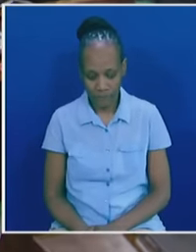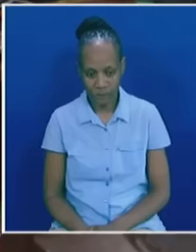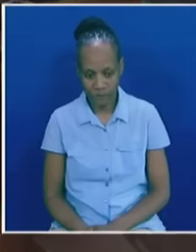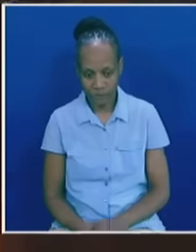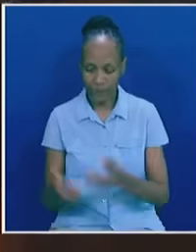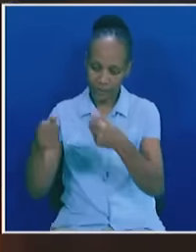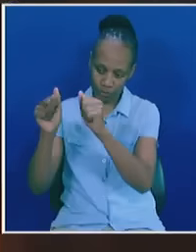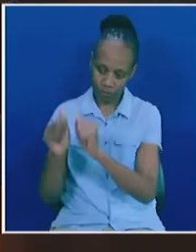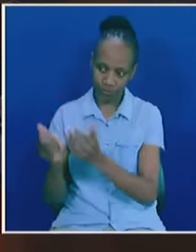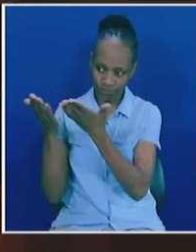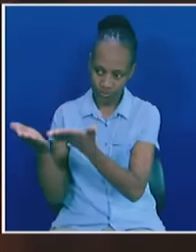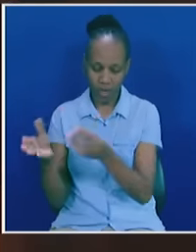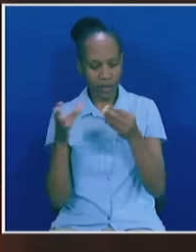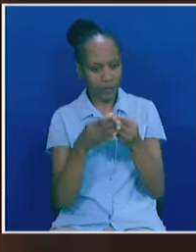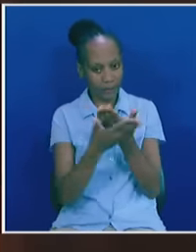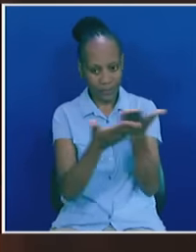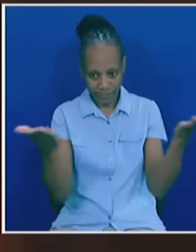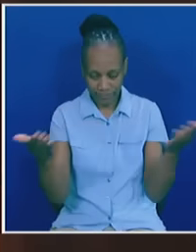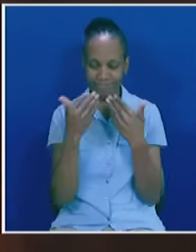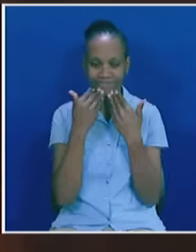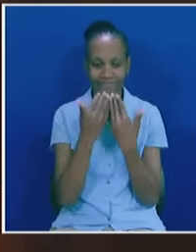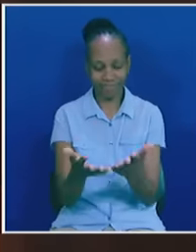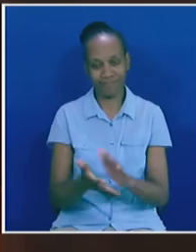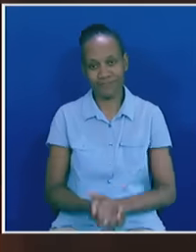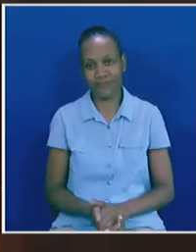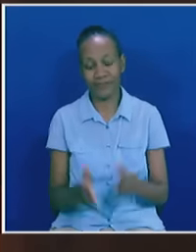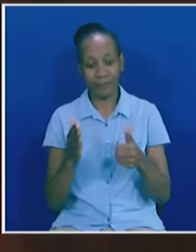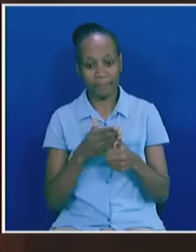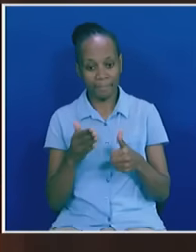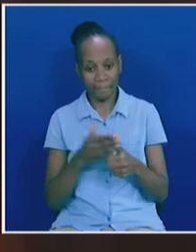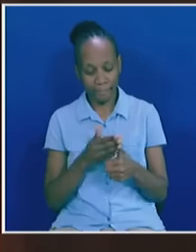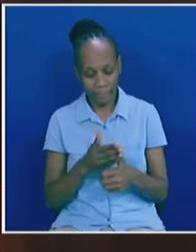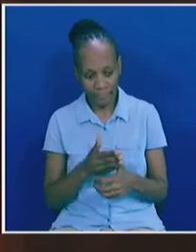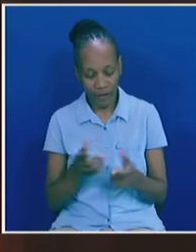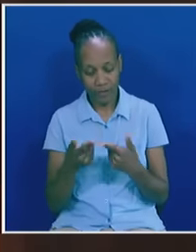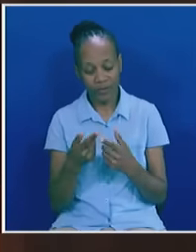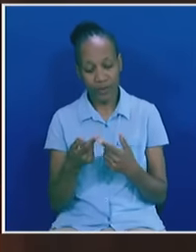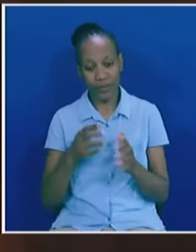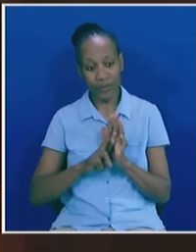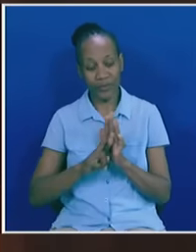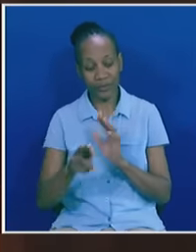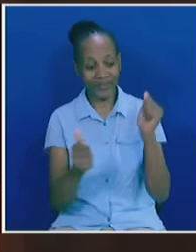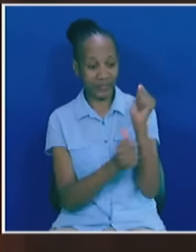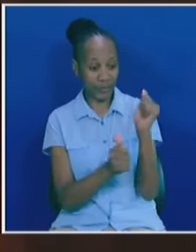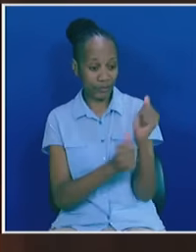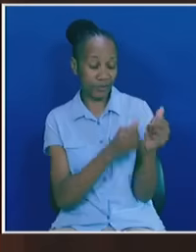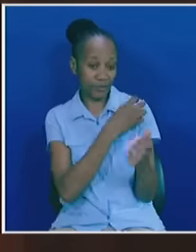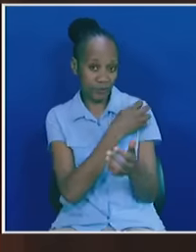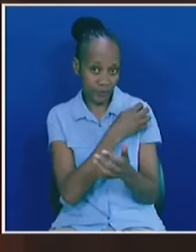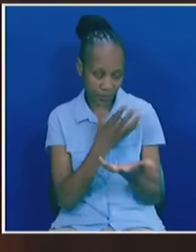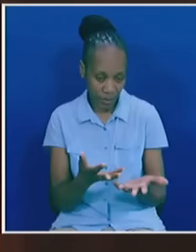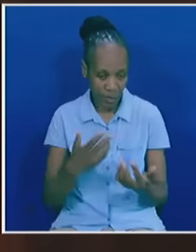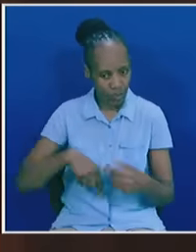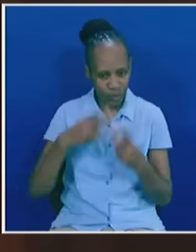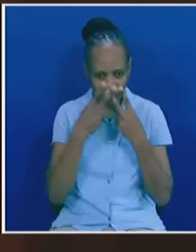Honorable Chair and members, thank you very much. Firstly, on behalf of Comrade Deputy Minister, we